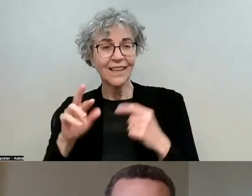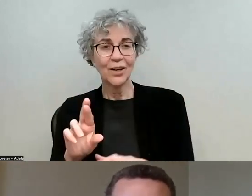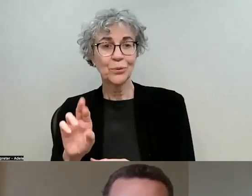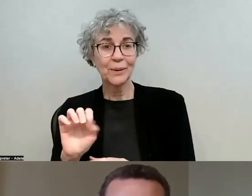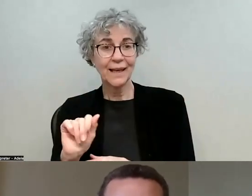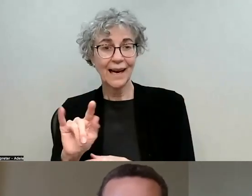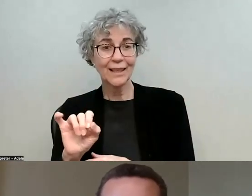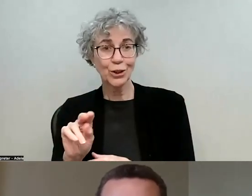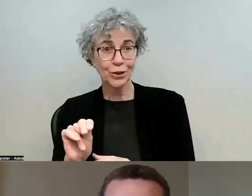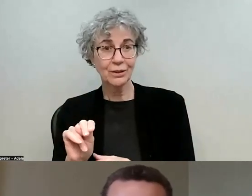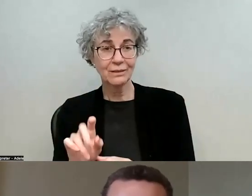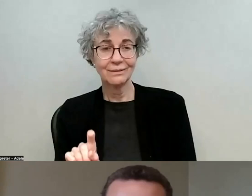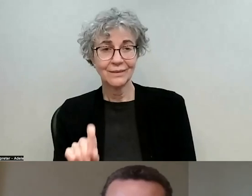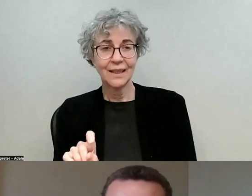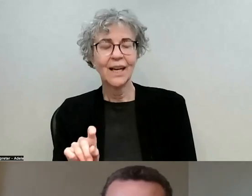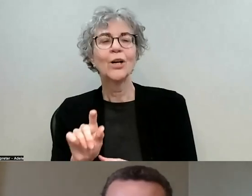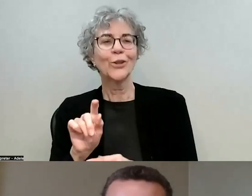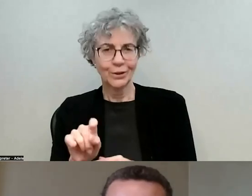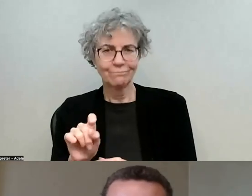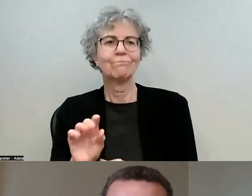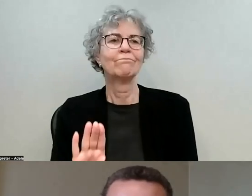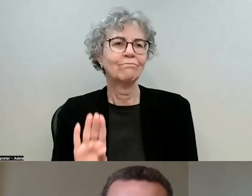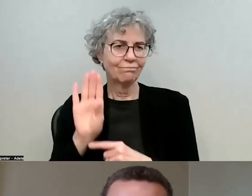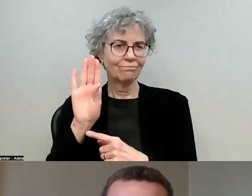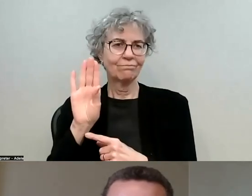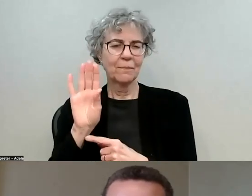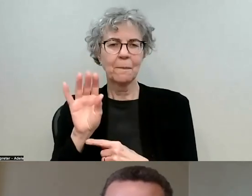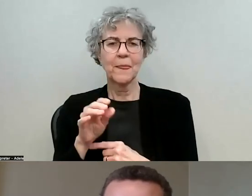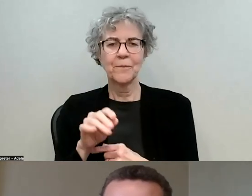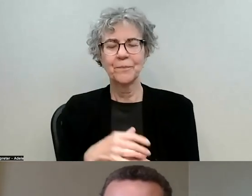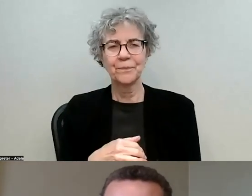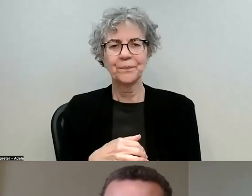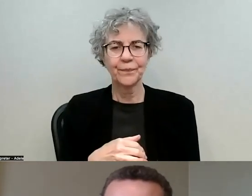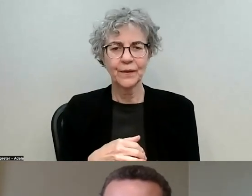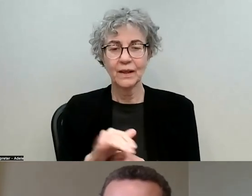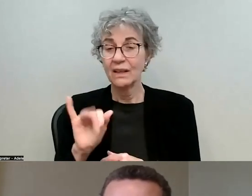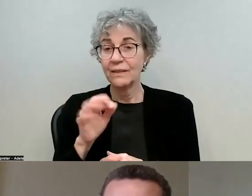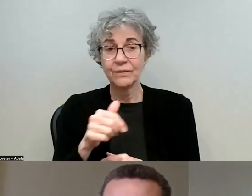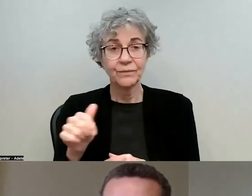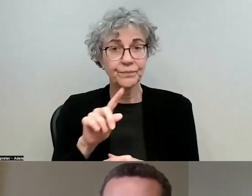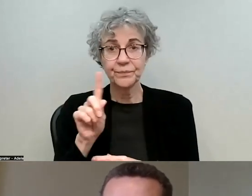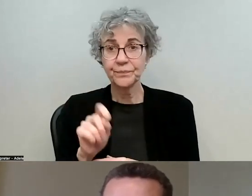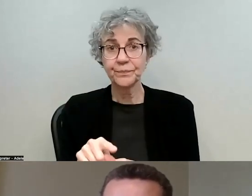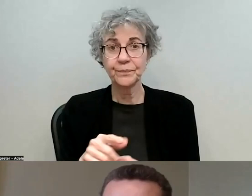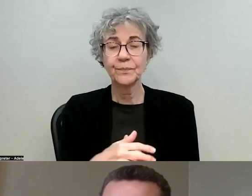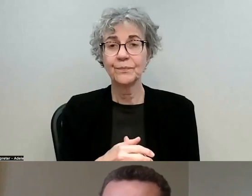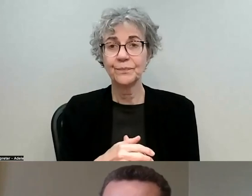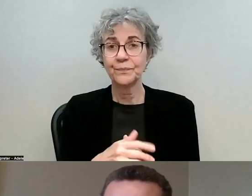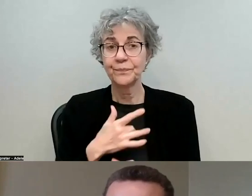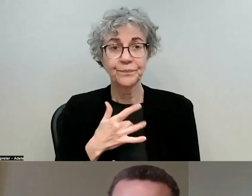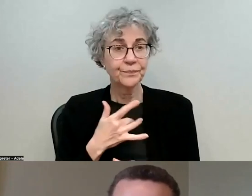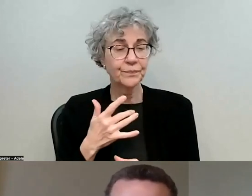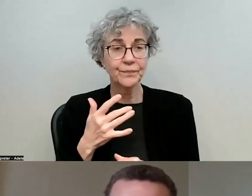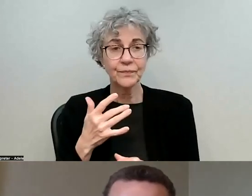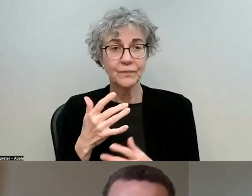the toolbar that should be on the bottom of your screen. So again, if you have any questions, feel free to